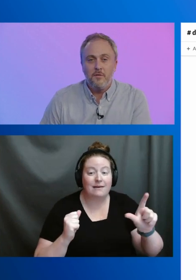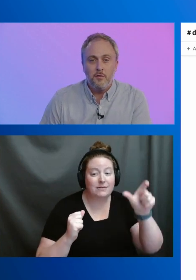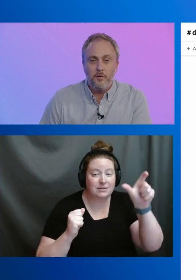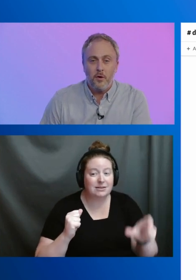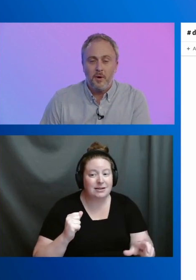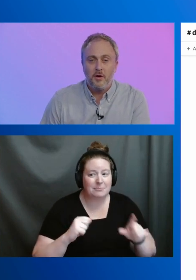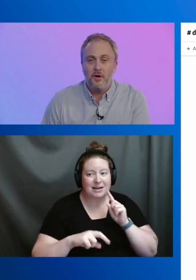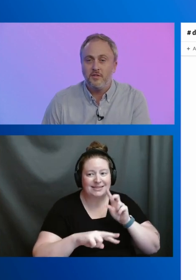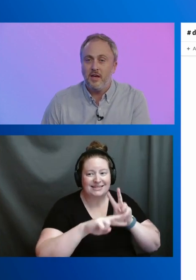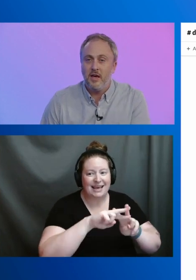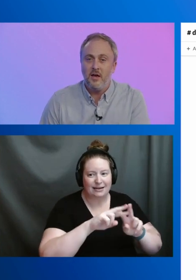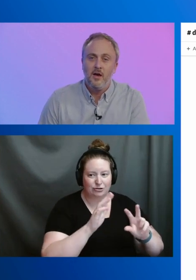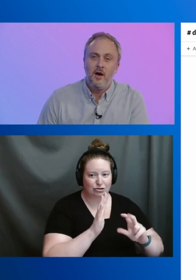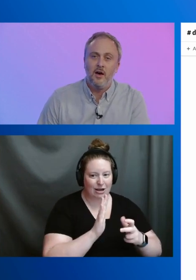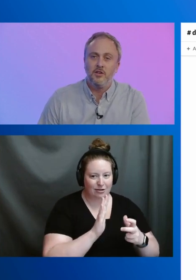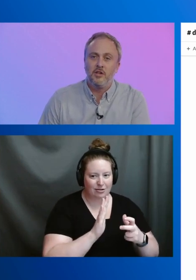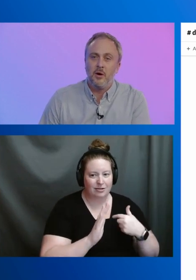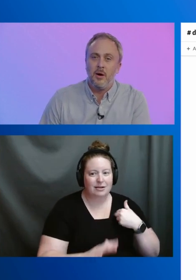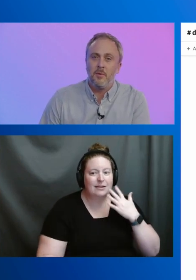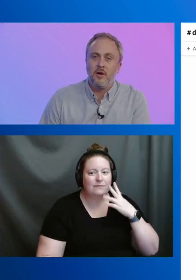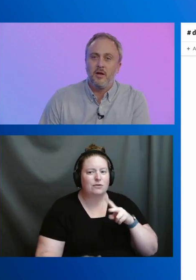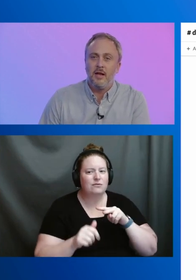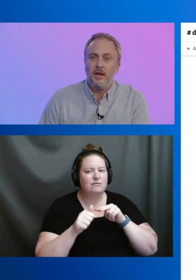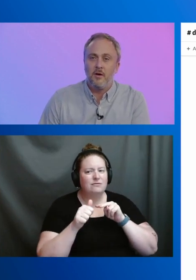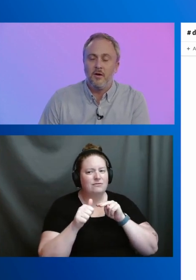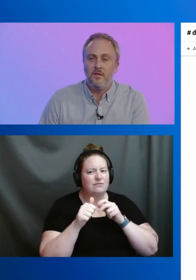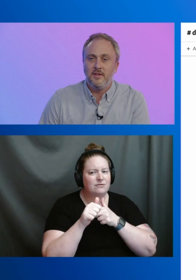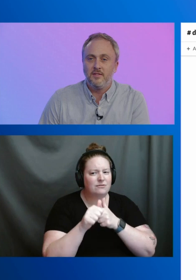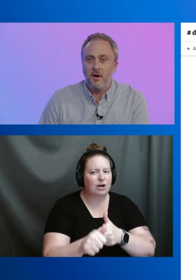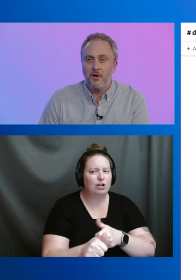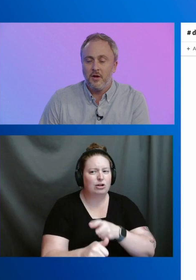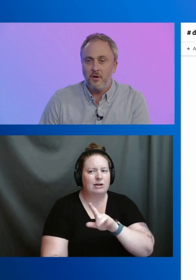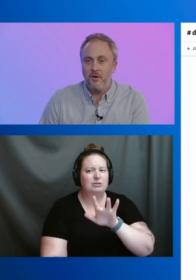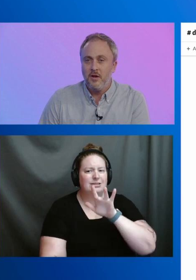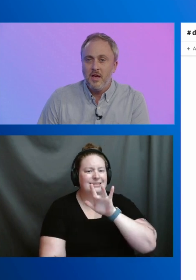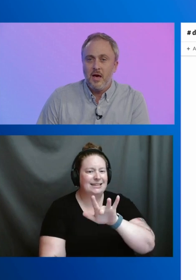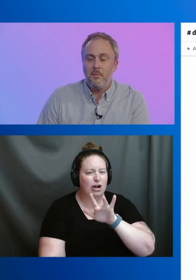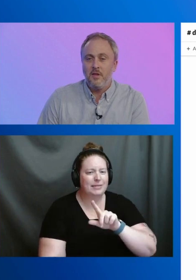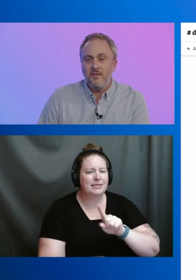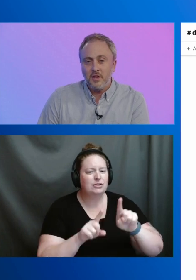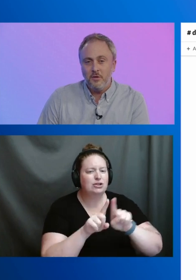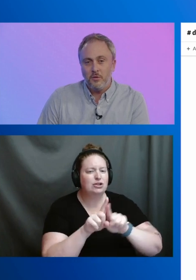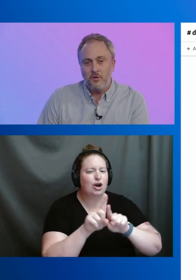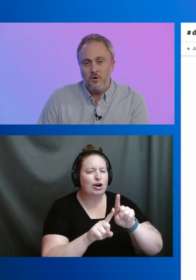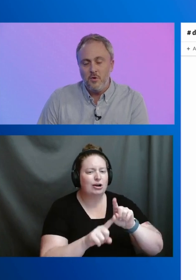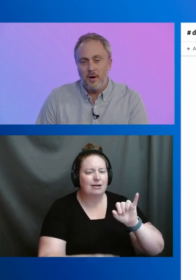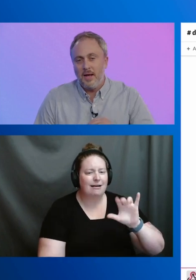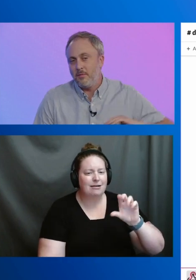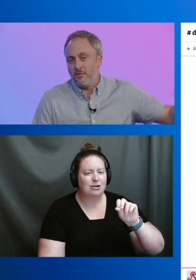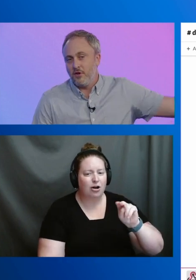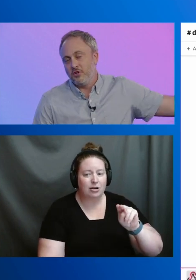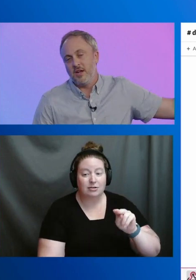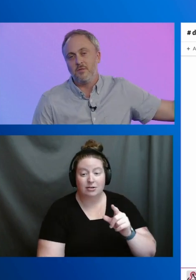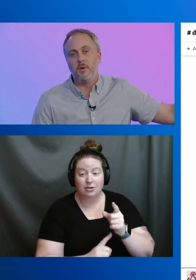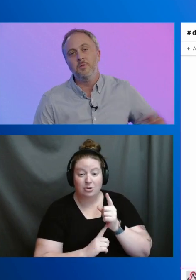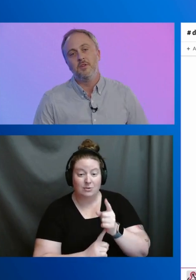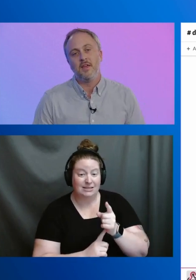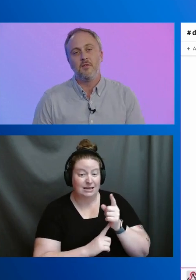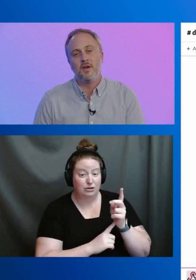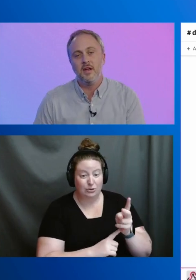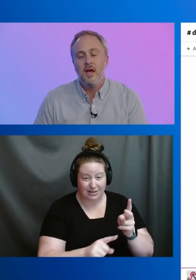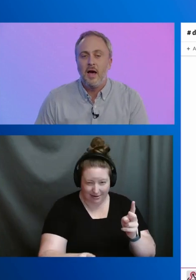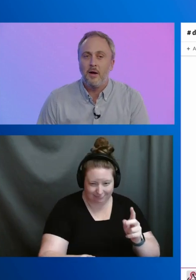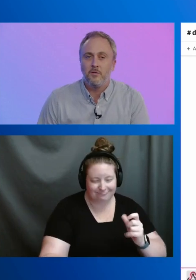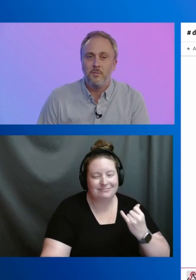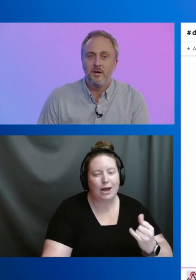channel. And if you follow my cursor here, I just go up and I click on the star icon. And within a second or two, my Lambda function has posted